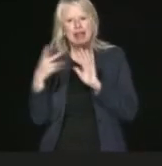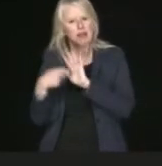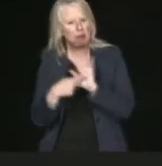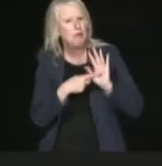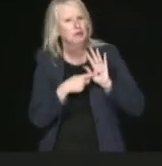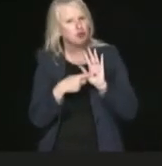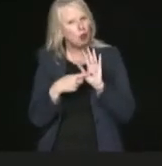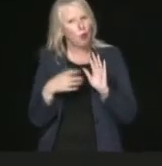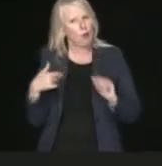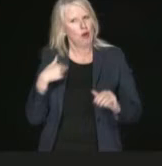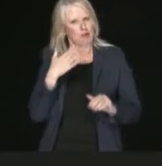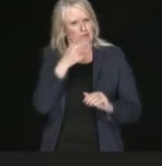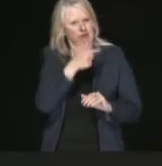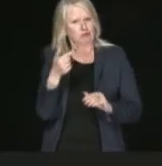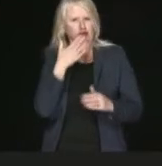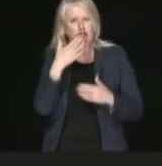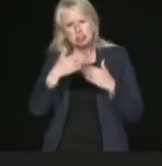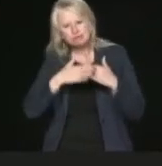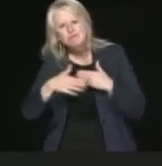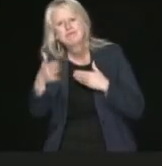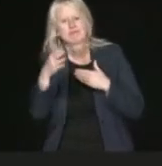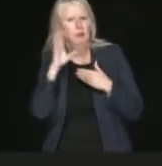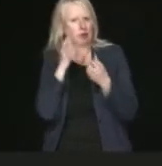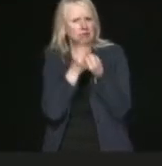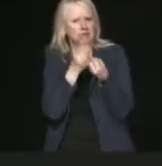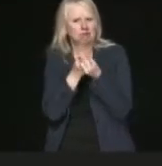reflections of a government going forward.